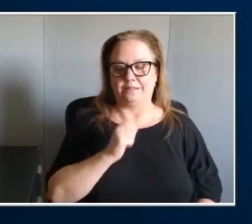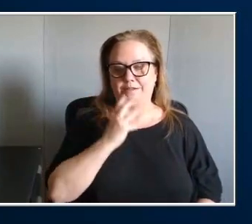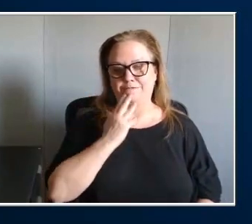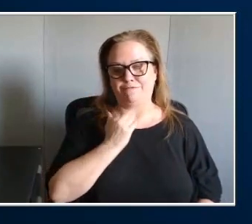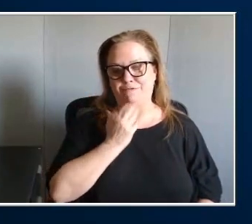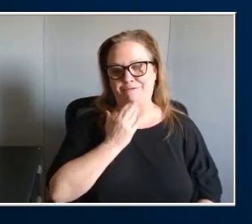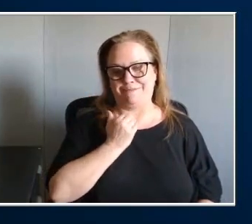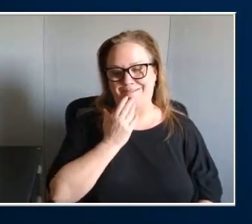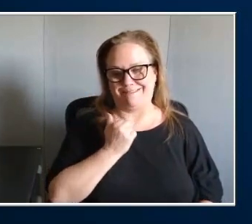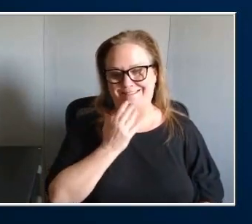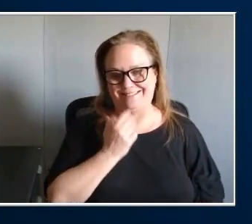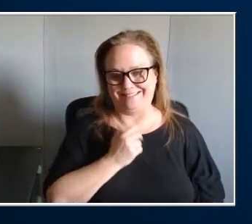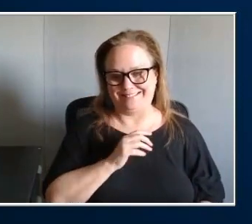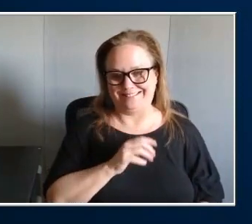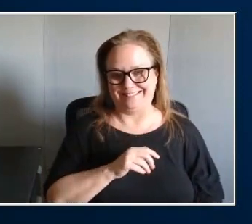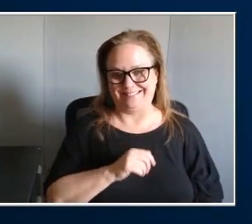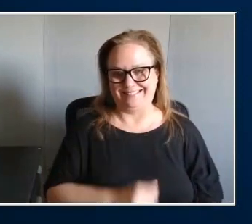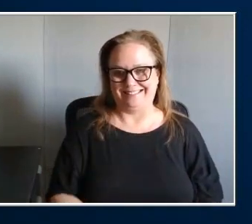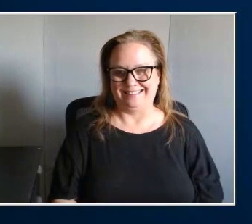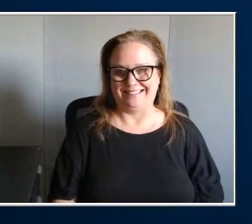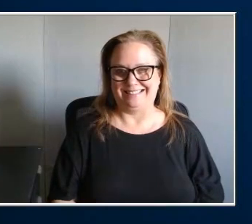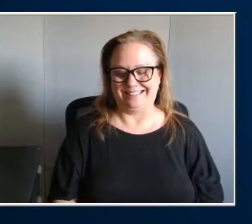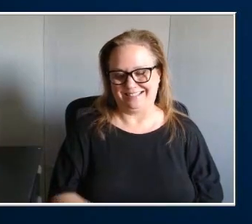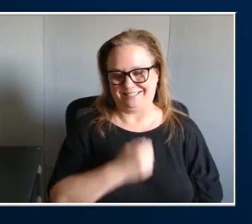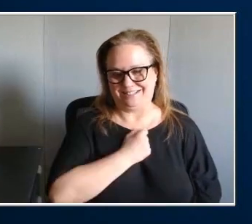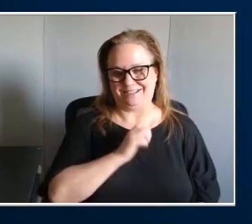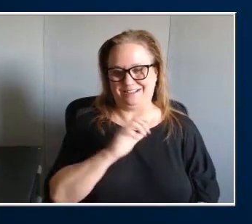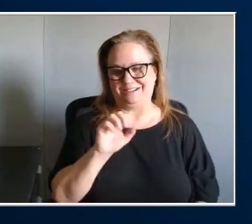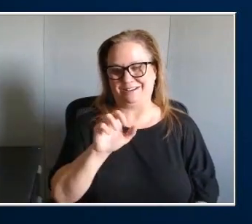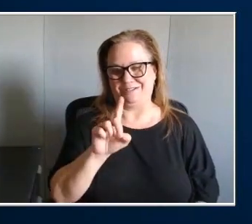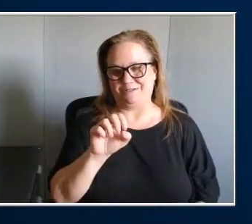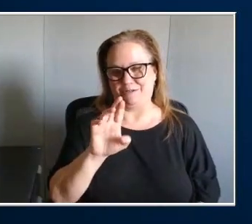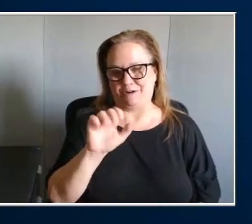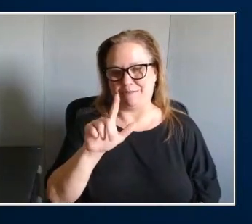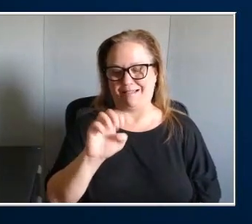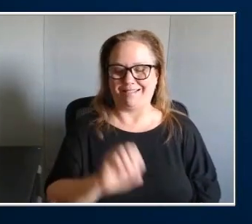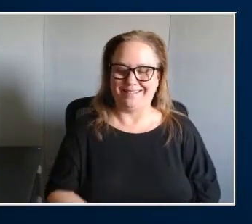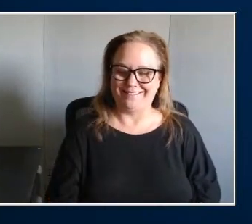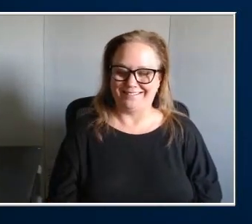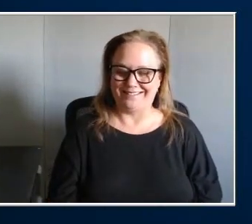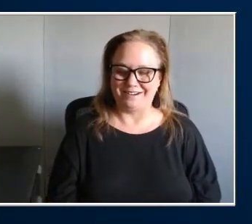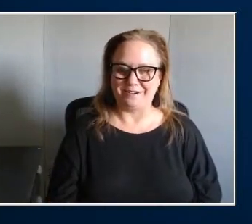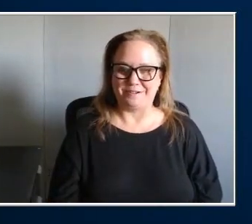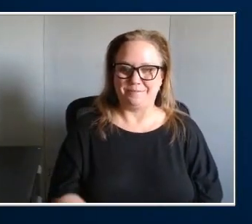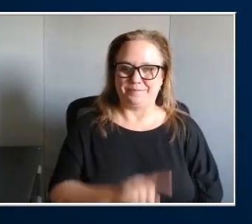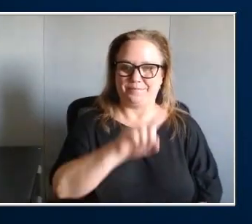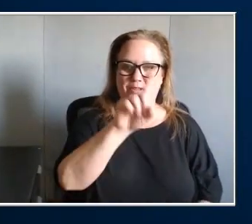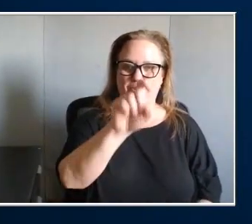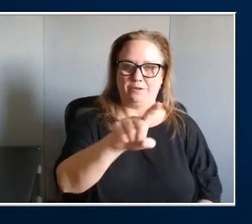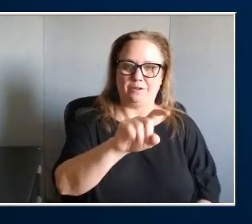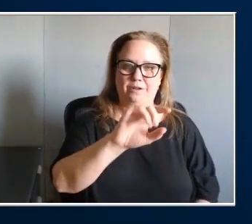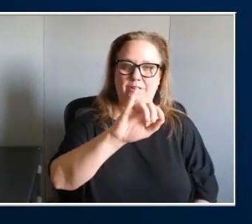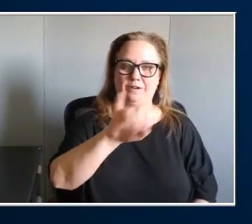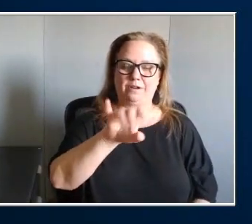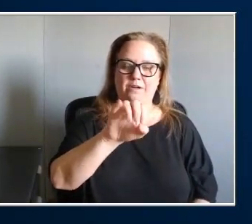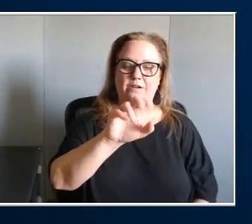adorable. And Atlas is adorable. That's right. Got a question from Jean